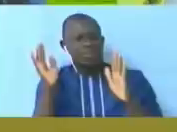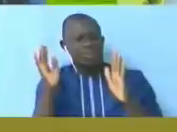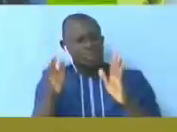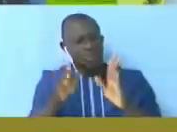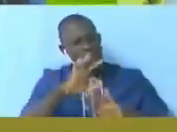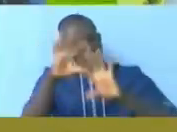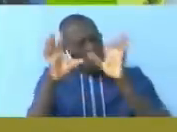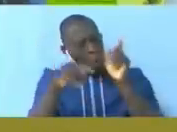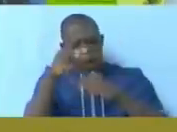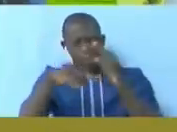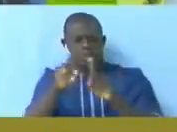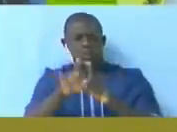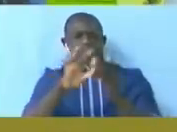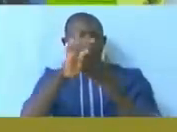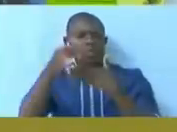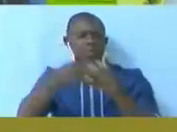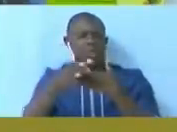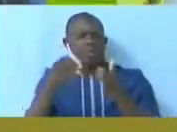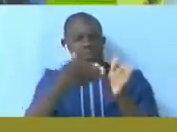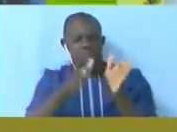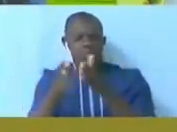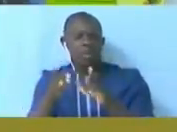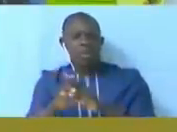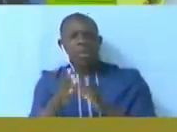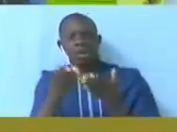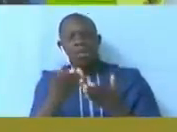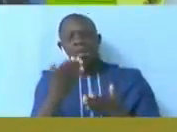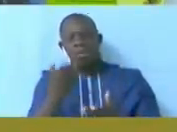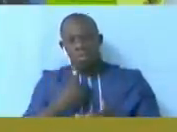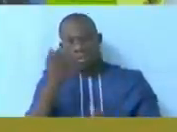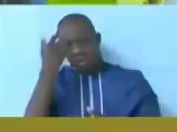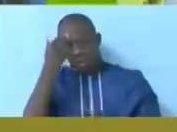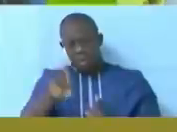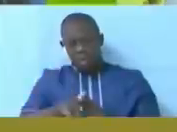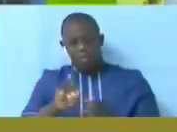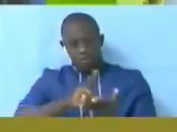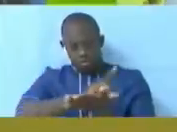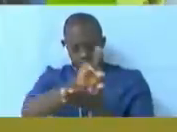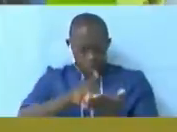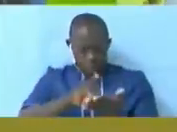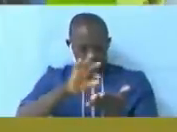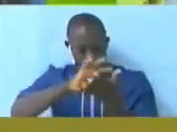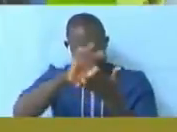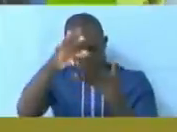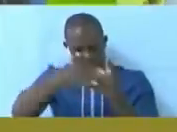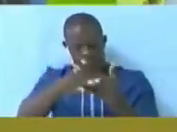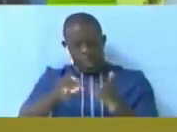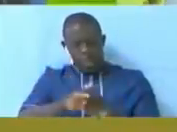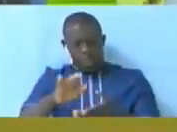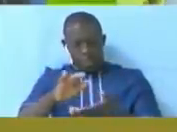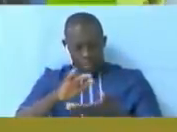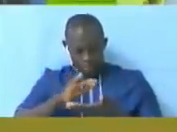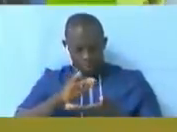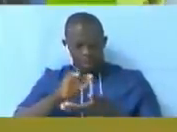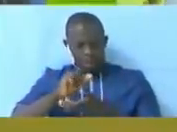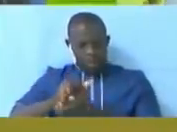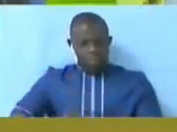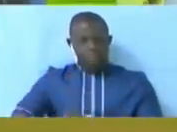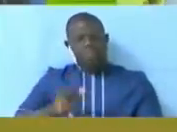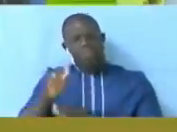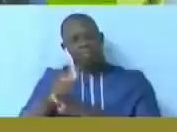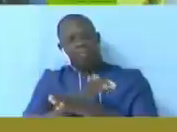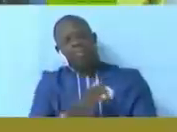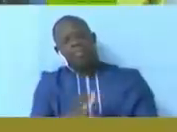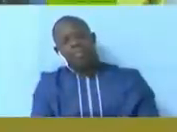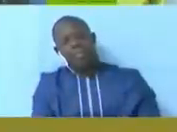wole mkuu ni biyo dandulati pro transfer ni nata mandri nyama. So they took the transfer document and kept it. Itara ni kaito ni nta ya mabo. But it